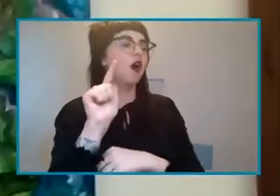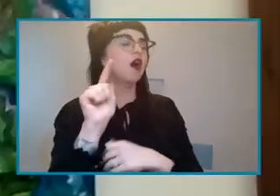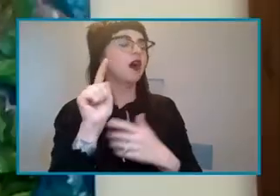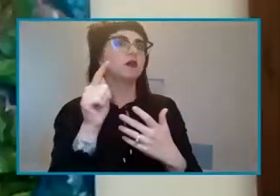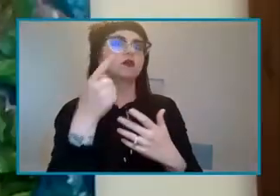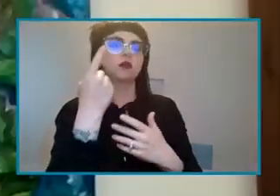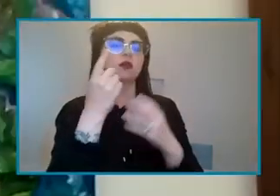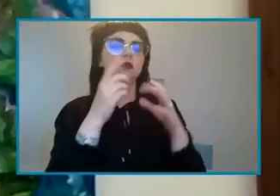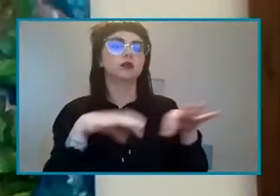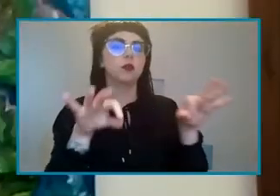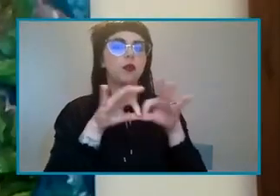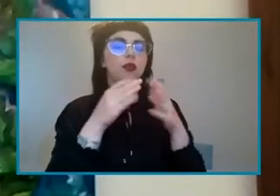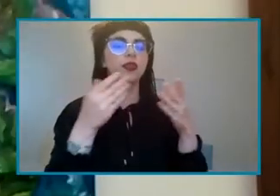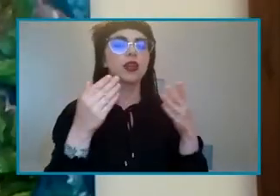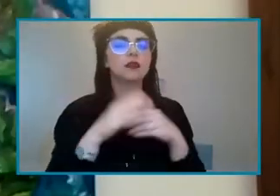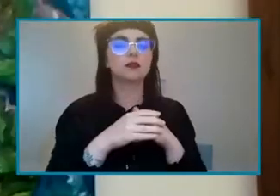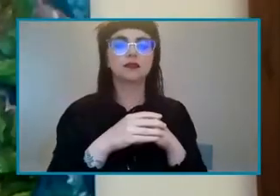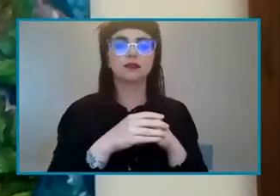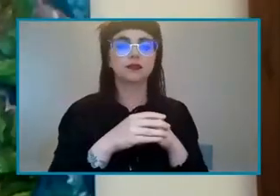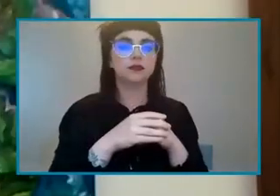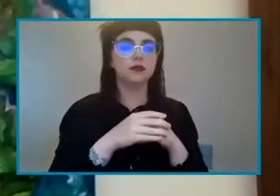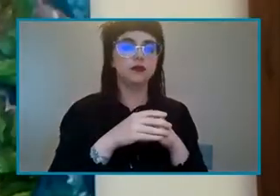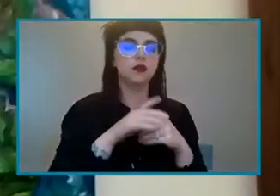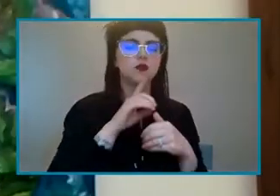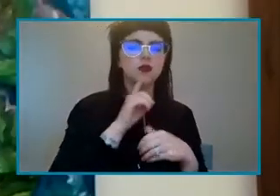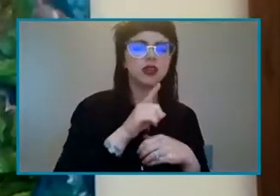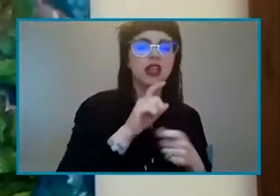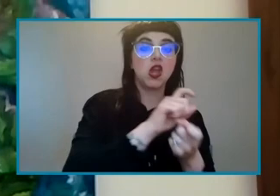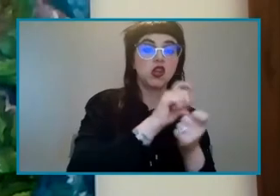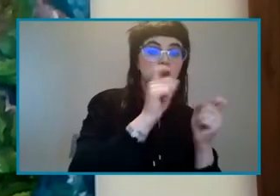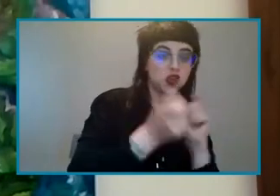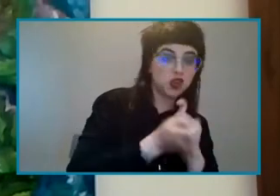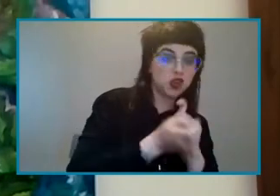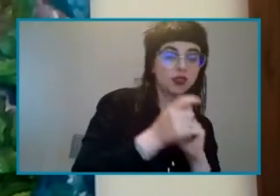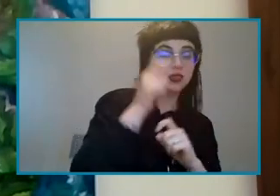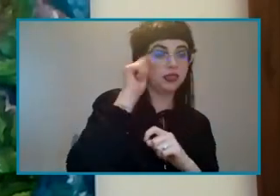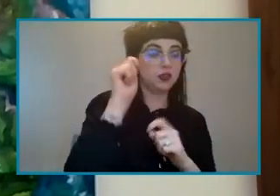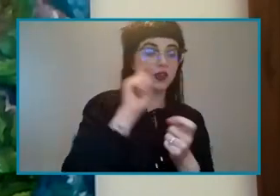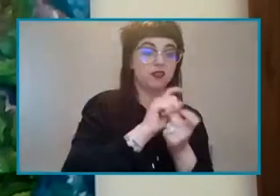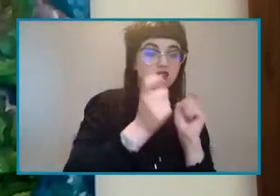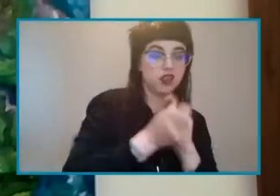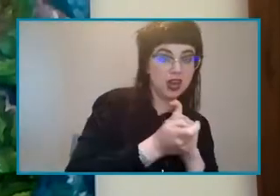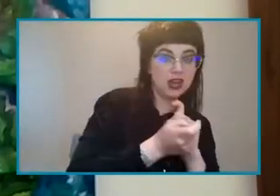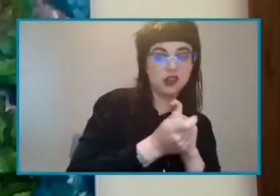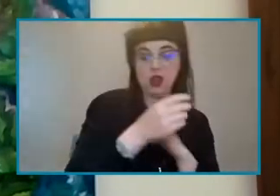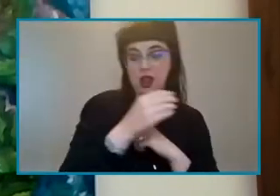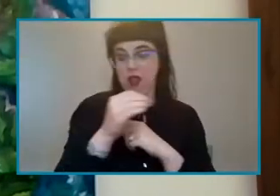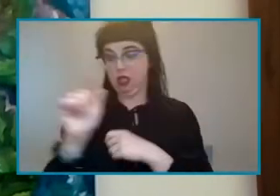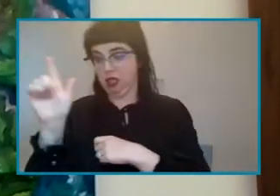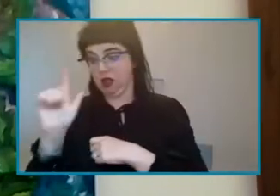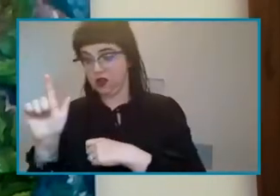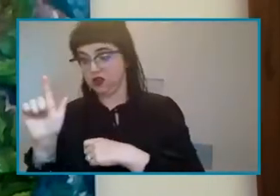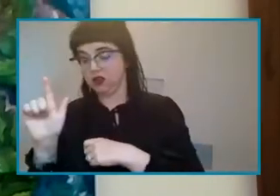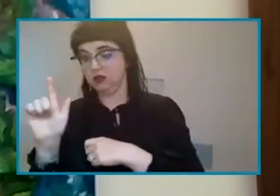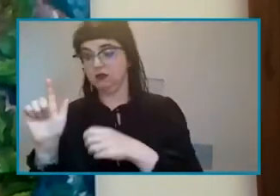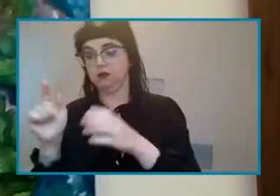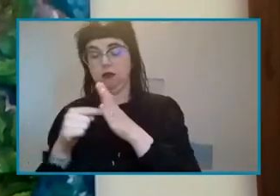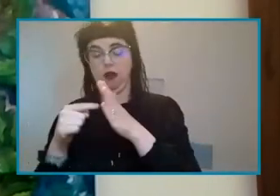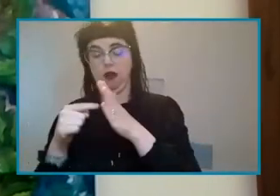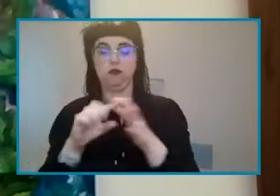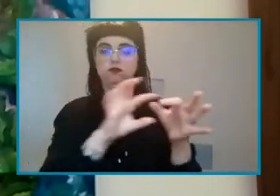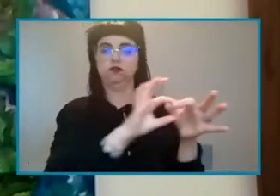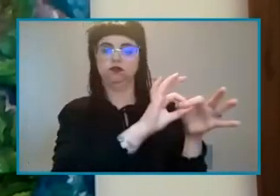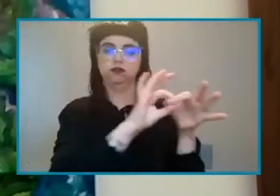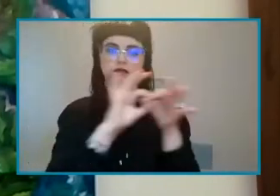logic model really goes hand in hand. They're tools that should be used really collaboratively. And oftentimes I think of